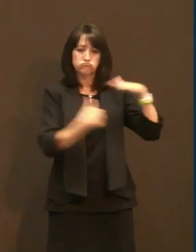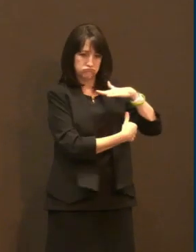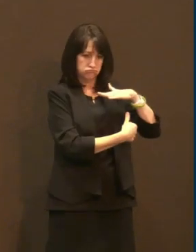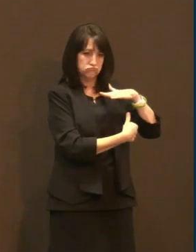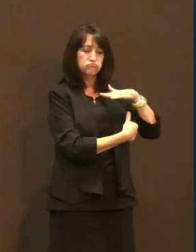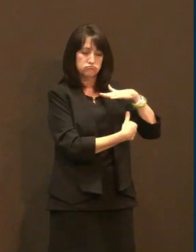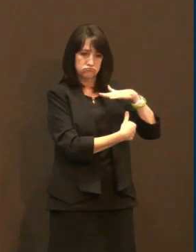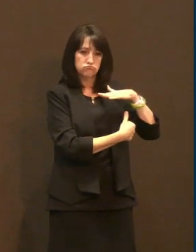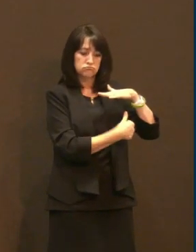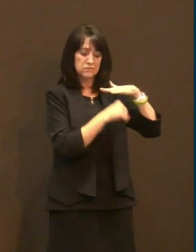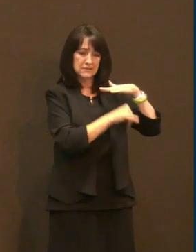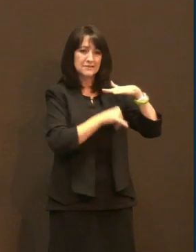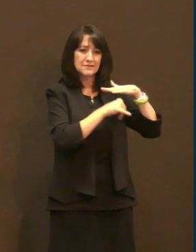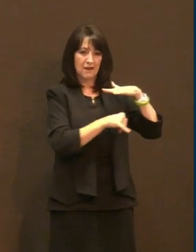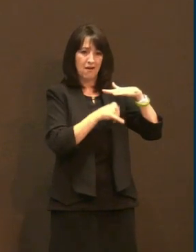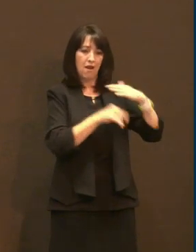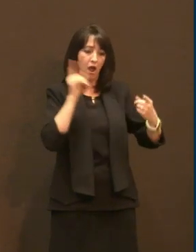So we still have